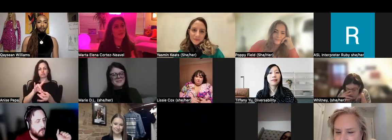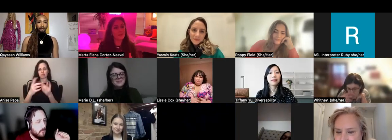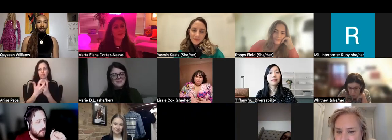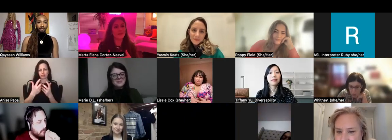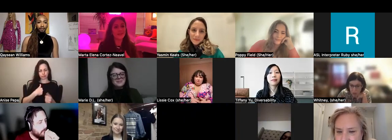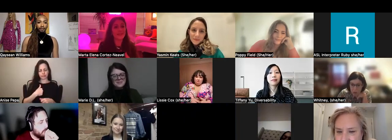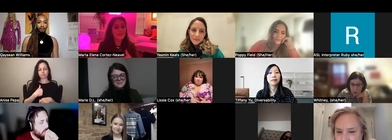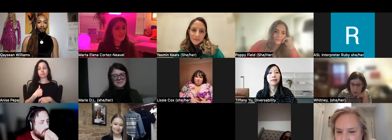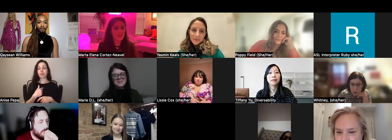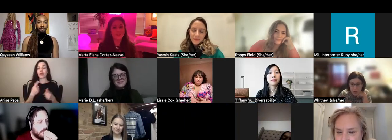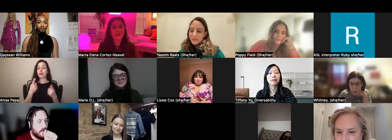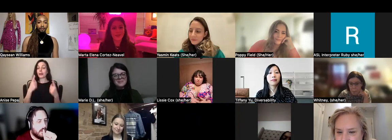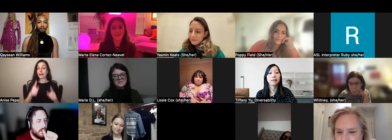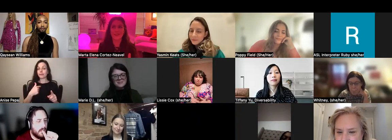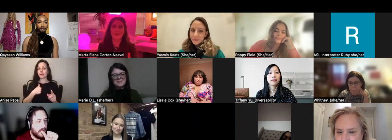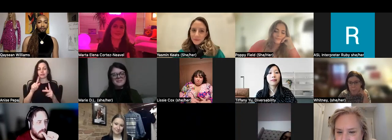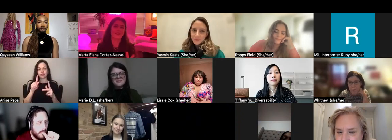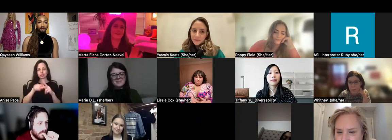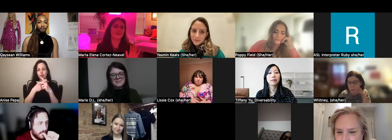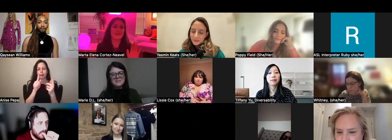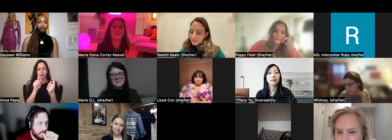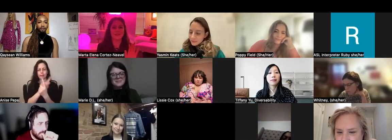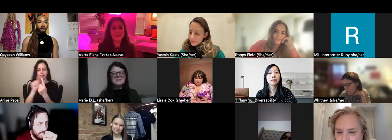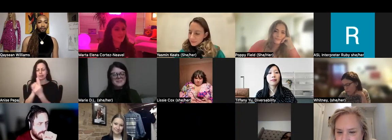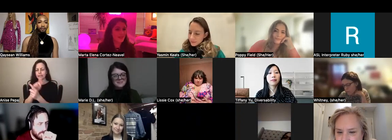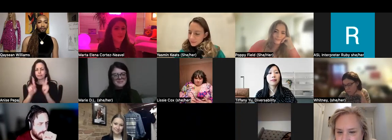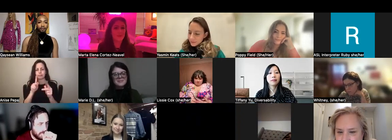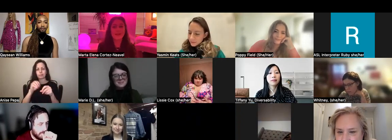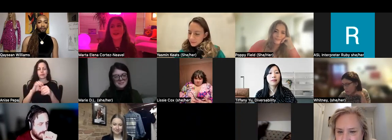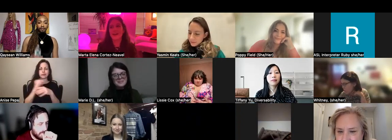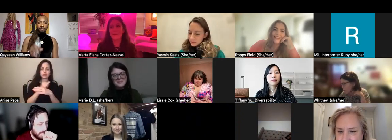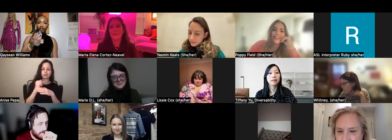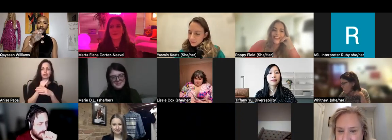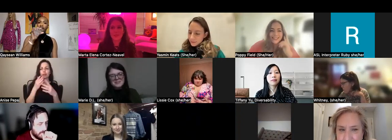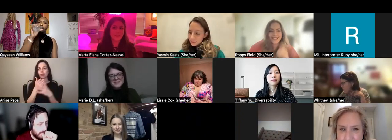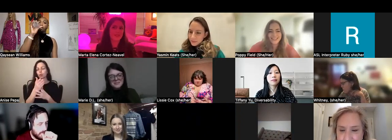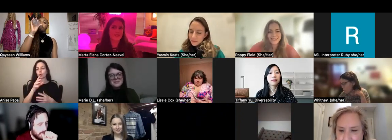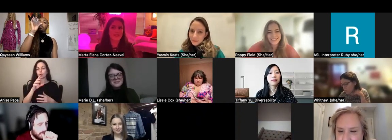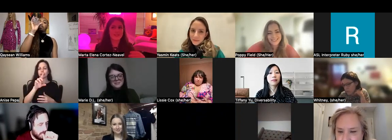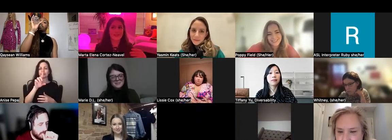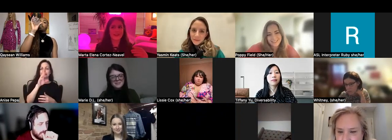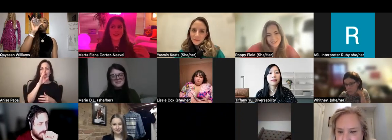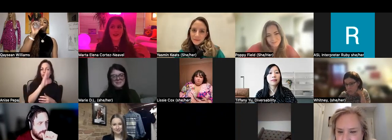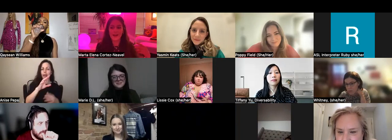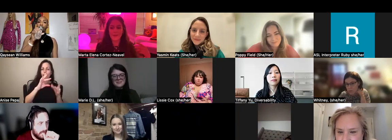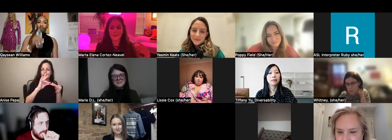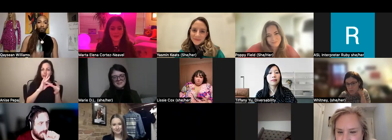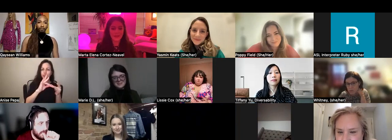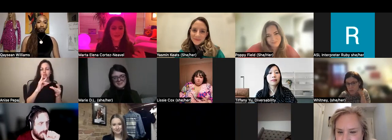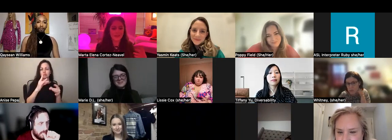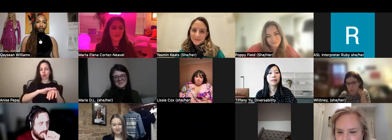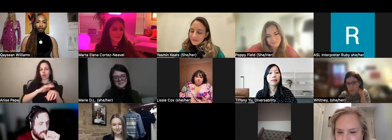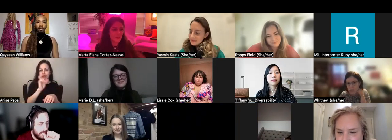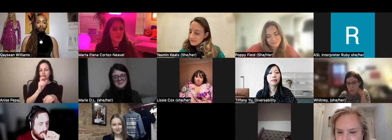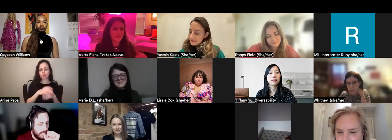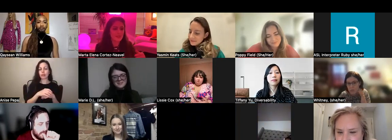meeting people in the industry and talking to them just like through DMs on Instagram, through voice messages, like